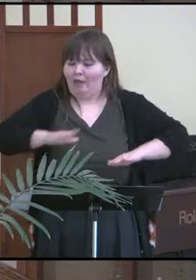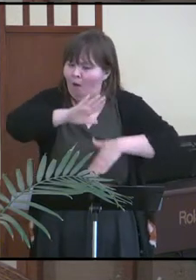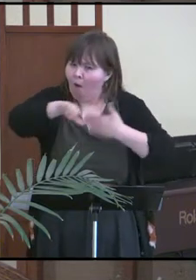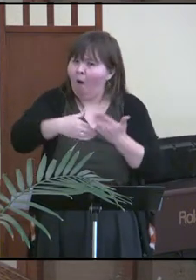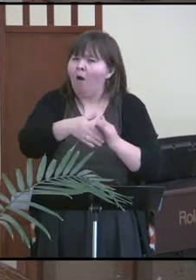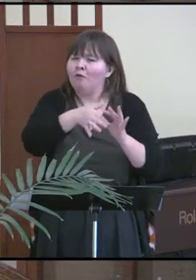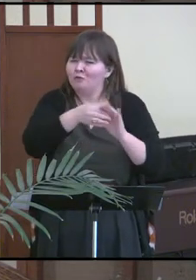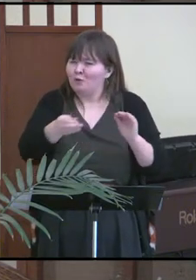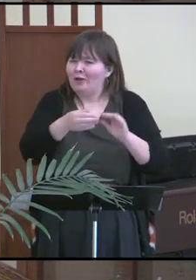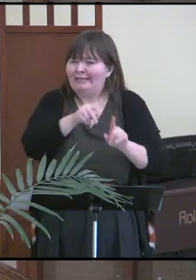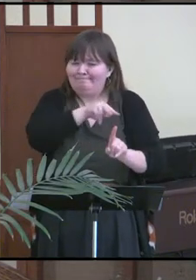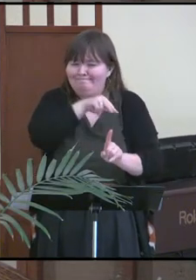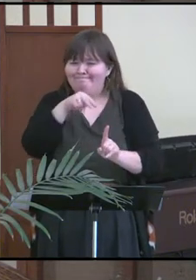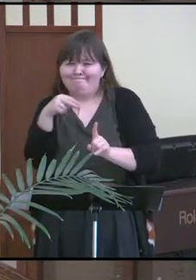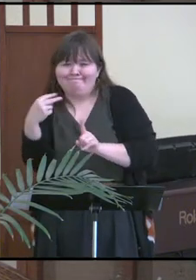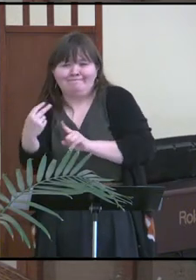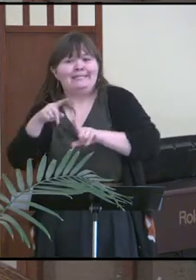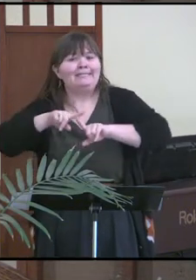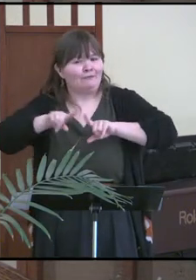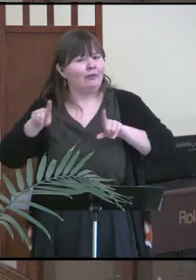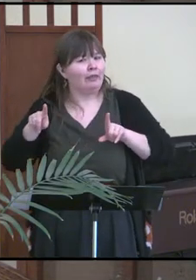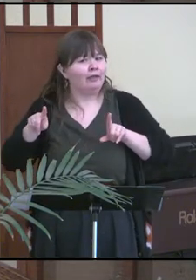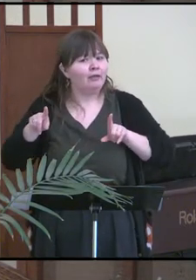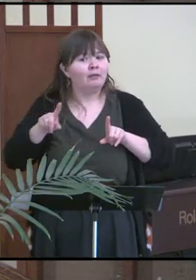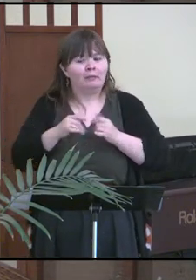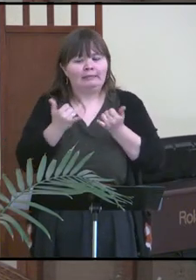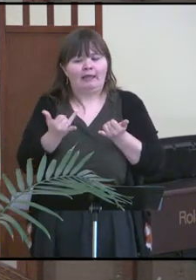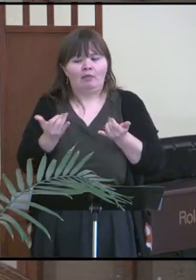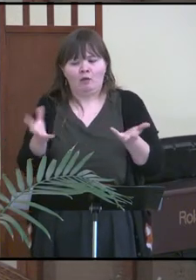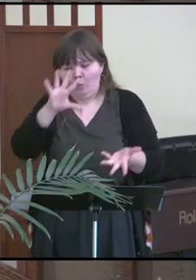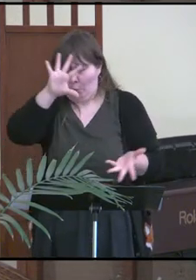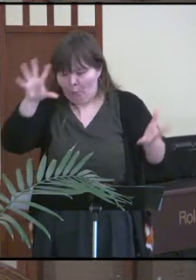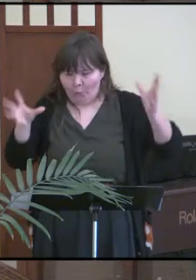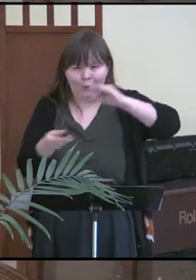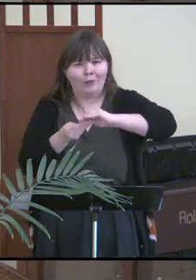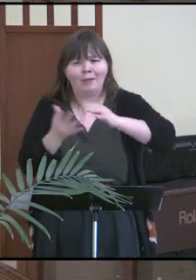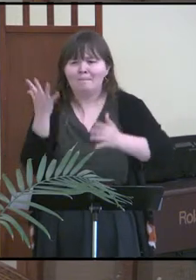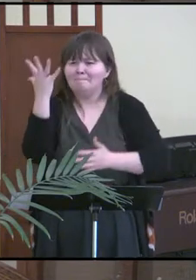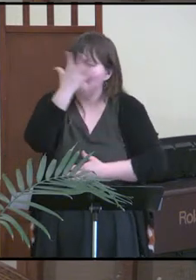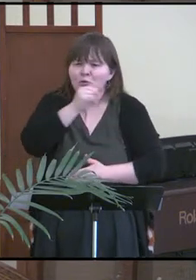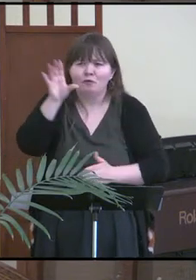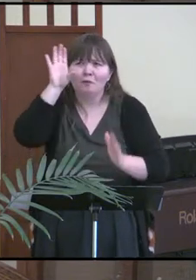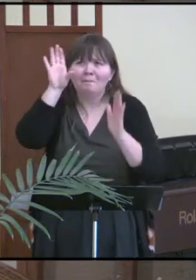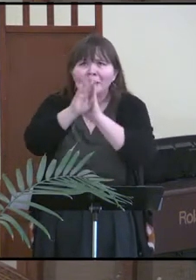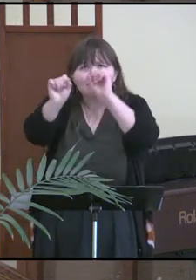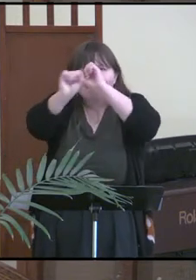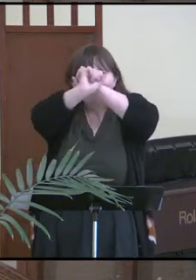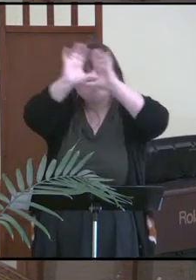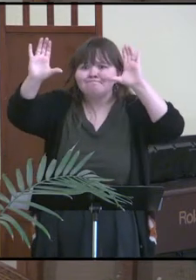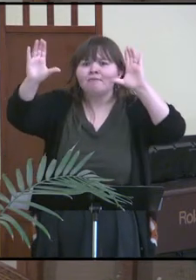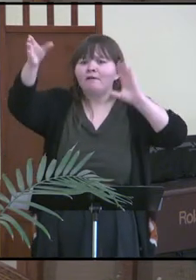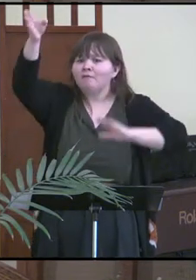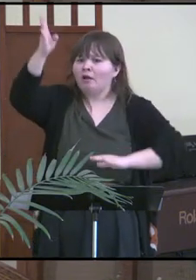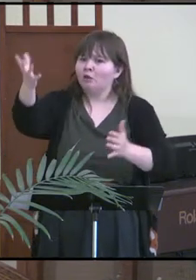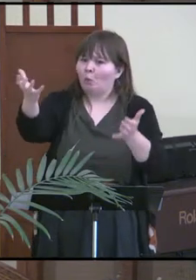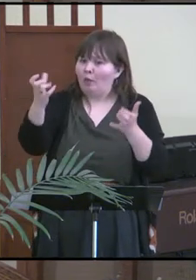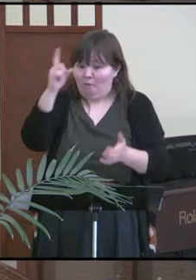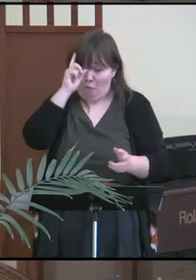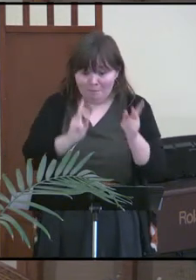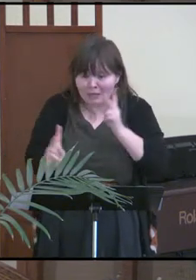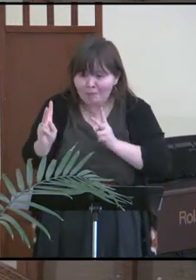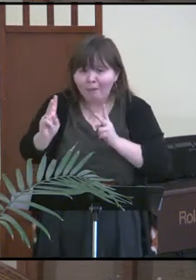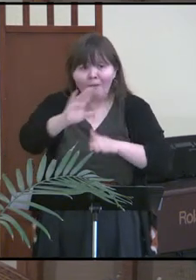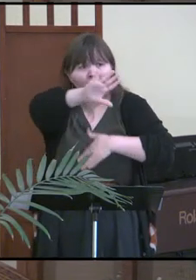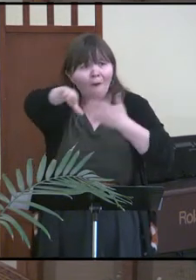stories a little differently, but together we get a beautiful picture of God's will for people and all of